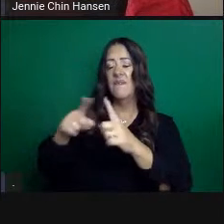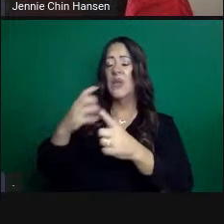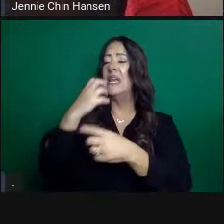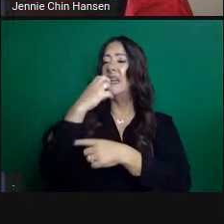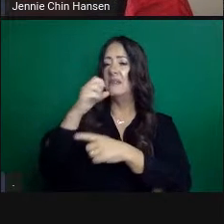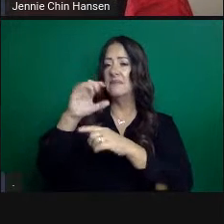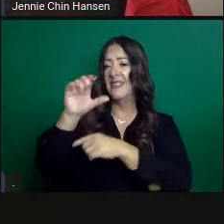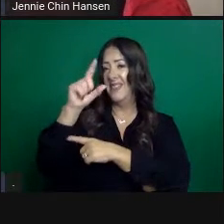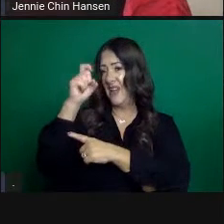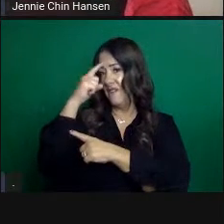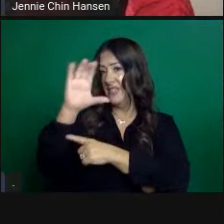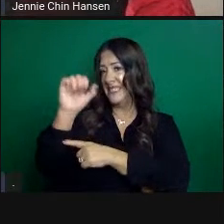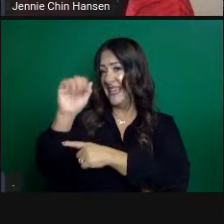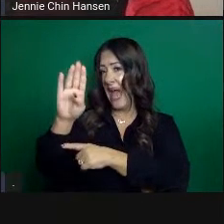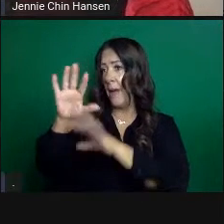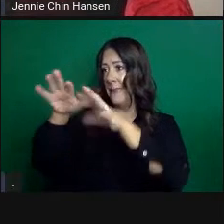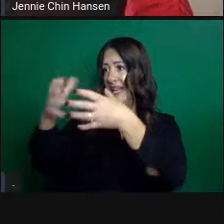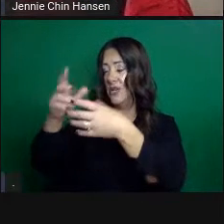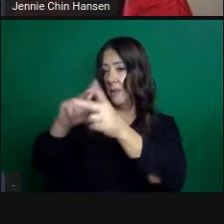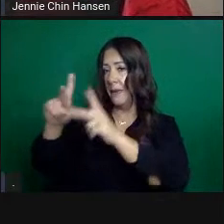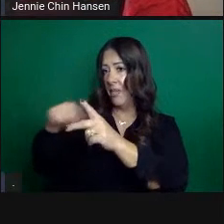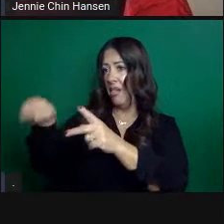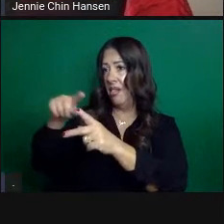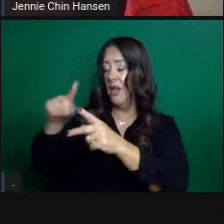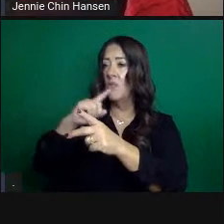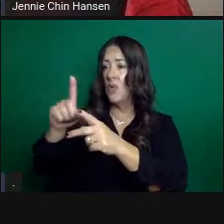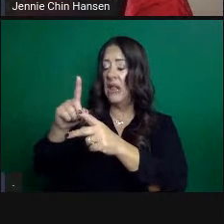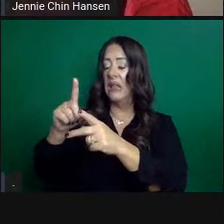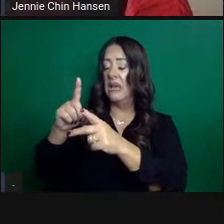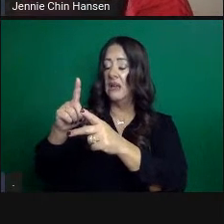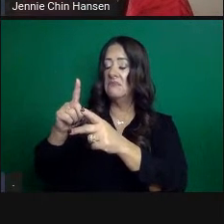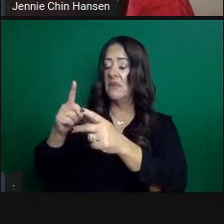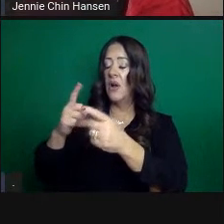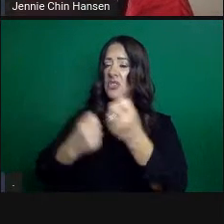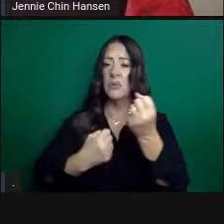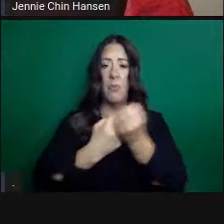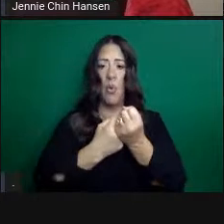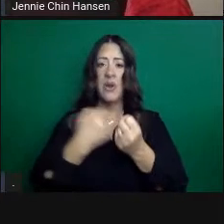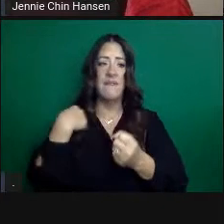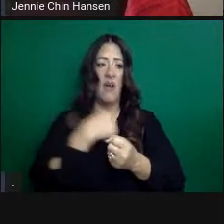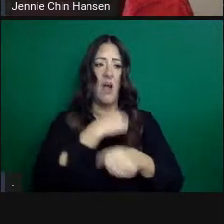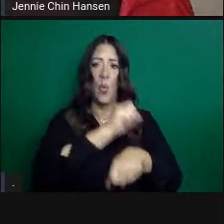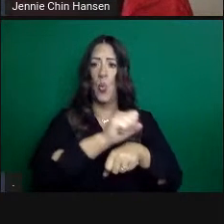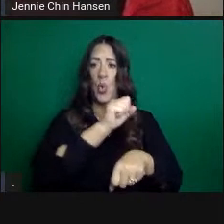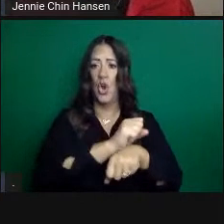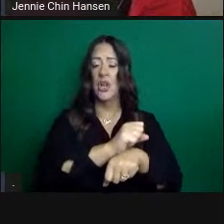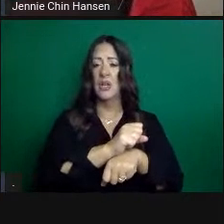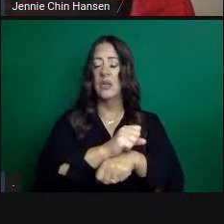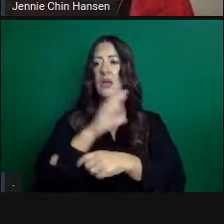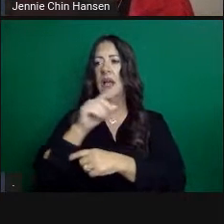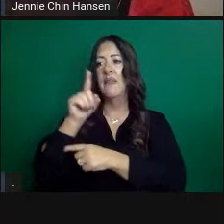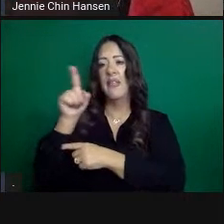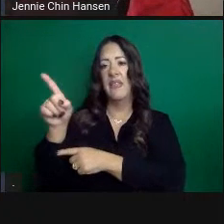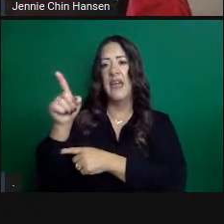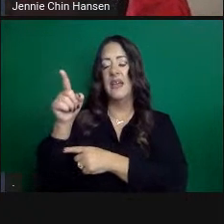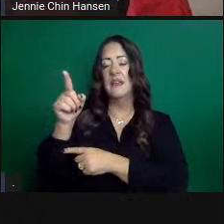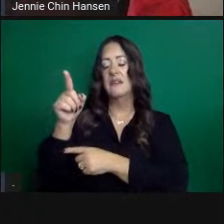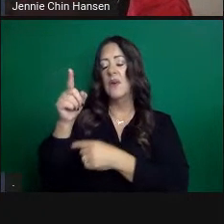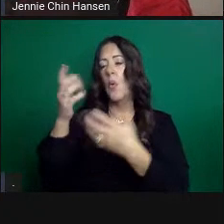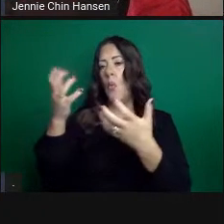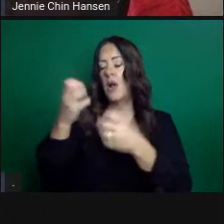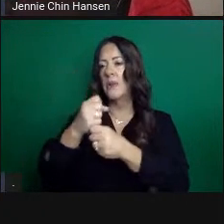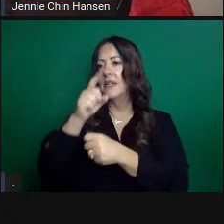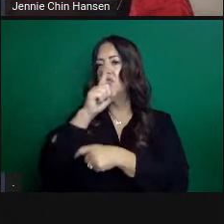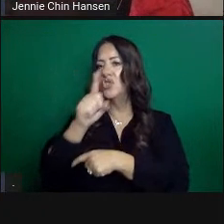come up with 100 ready initiatives that are ready to be deployed. So this is not just a paper that gets